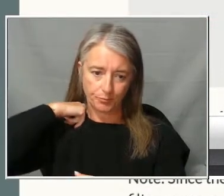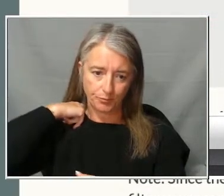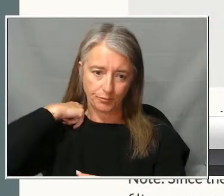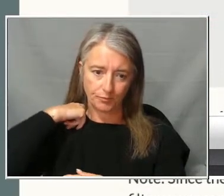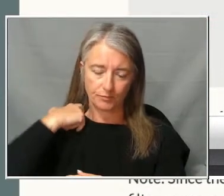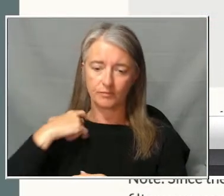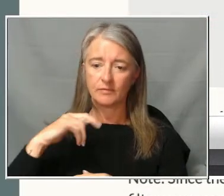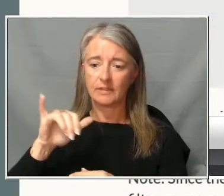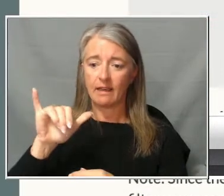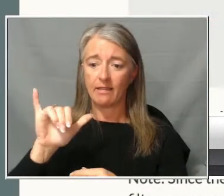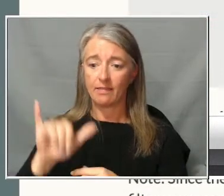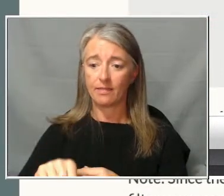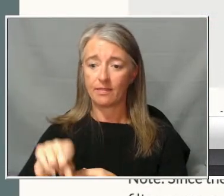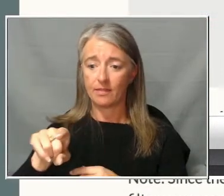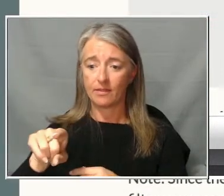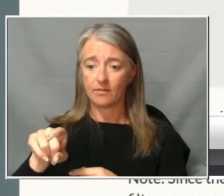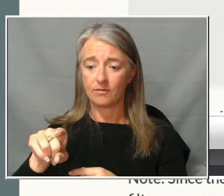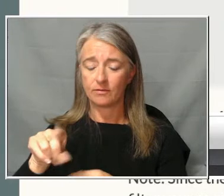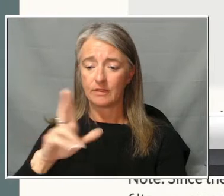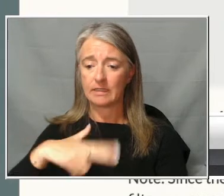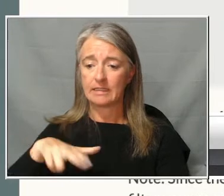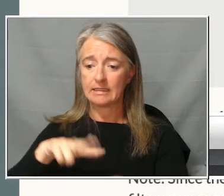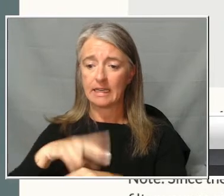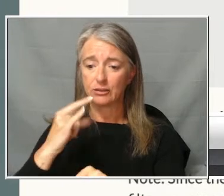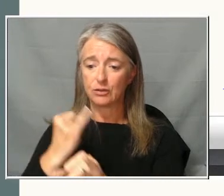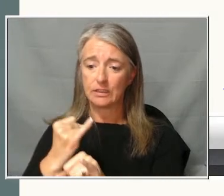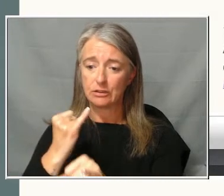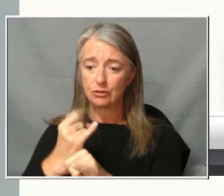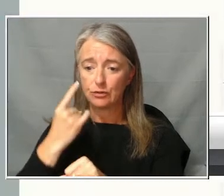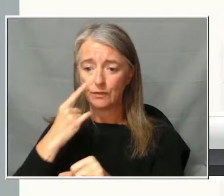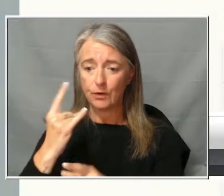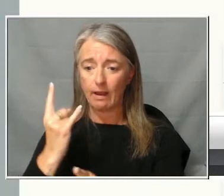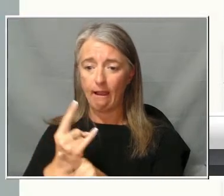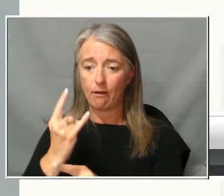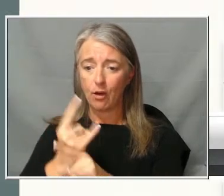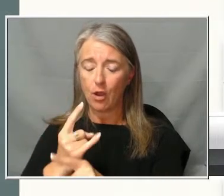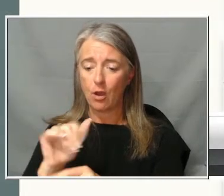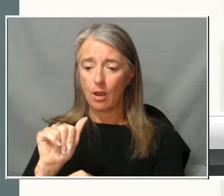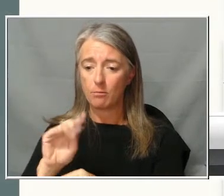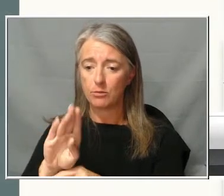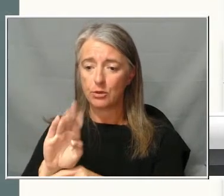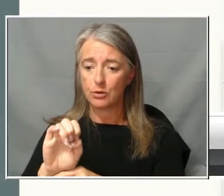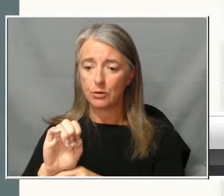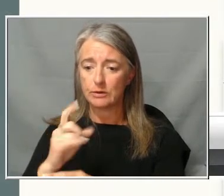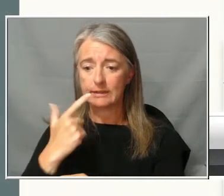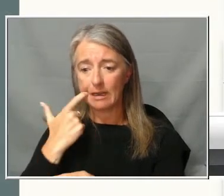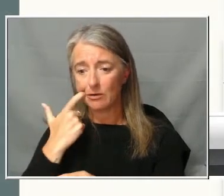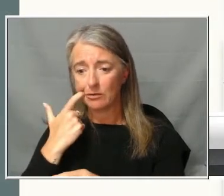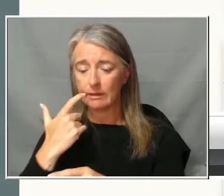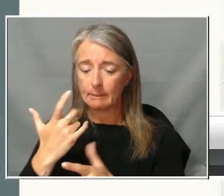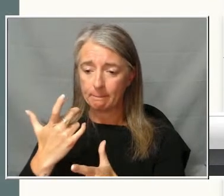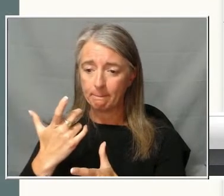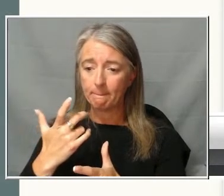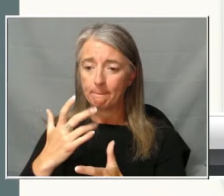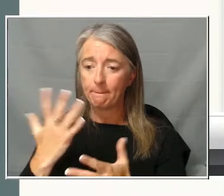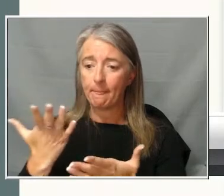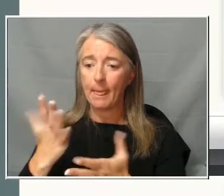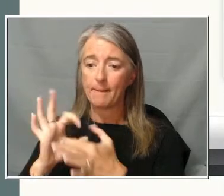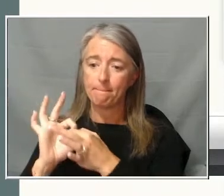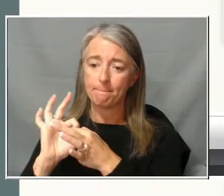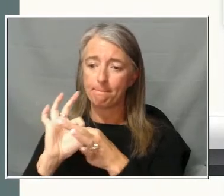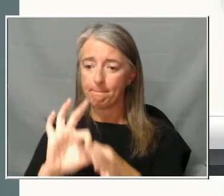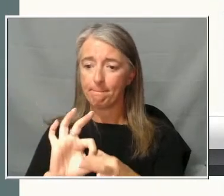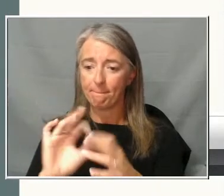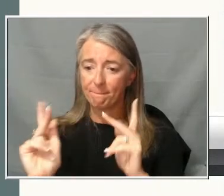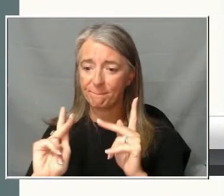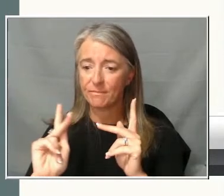navigator from the National Institute for Alcohol Abuse and Alcoholism is a way to try to connect people with local